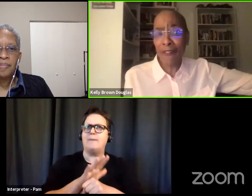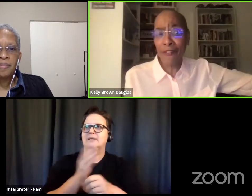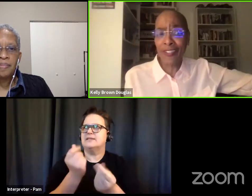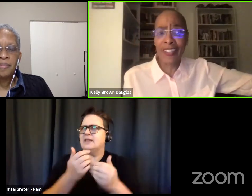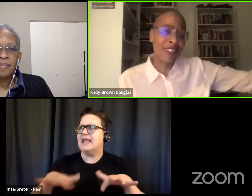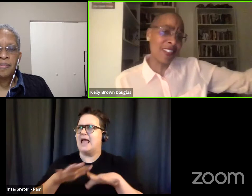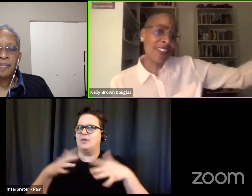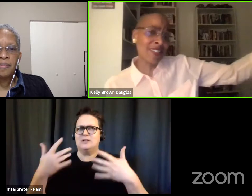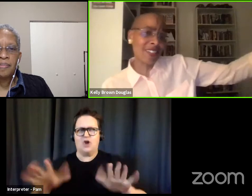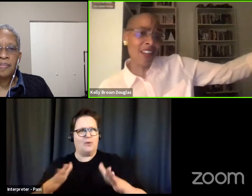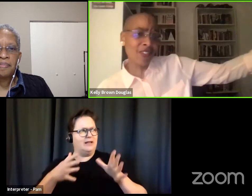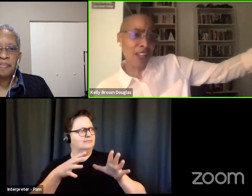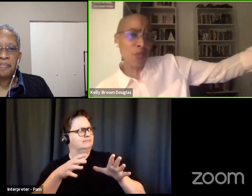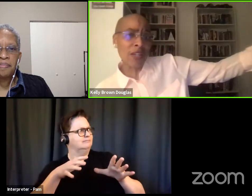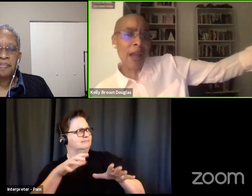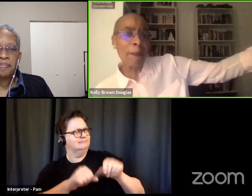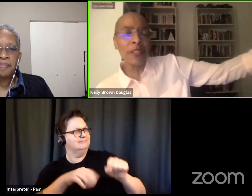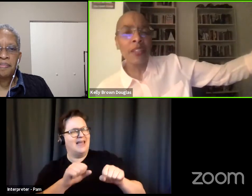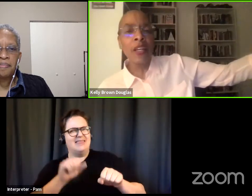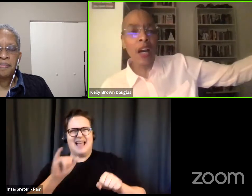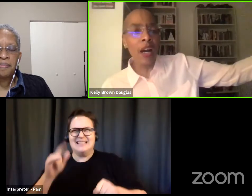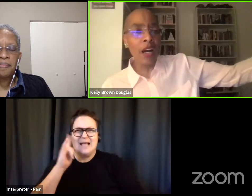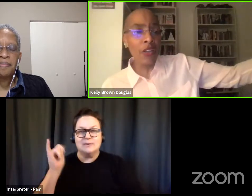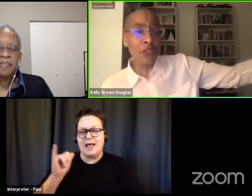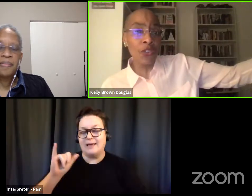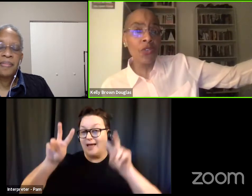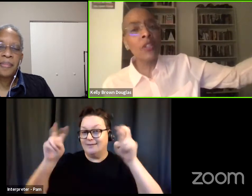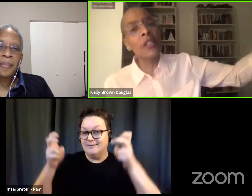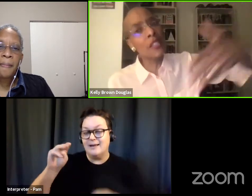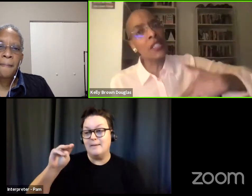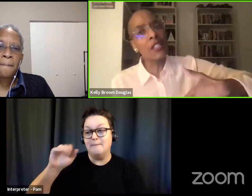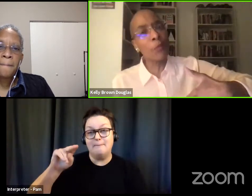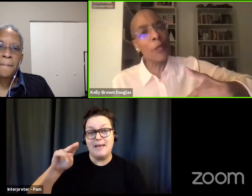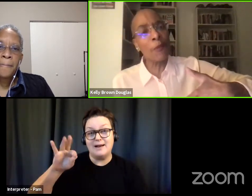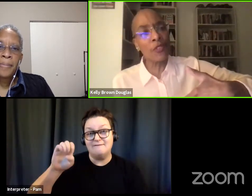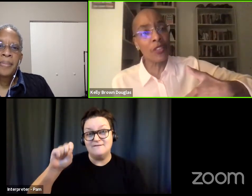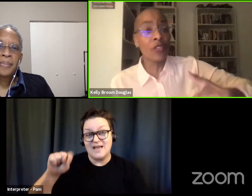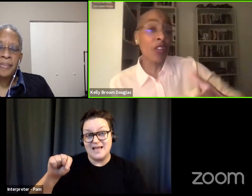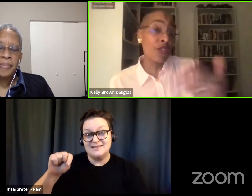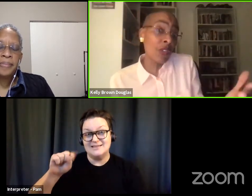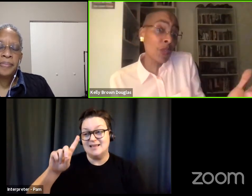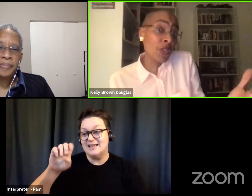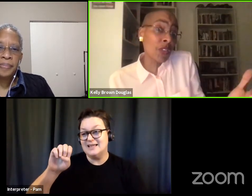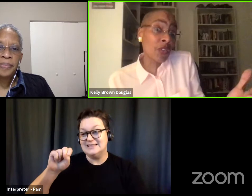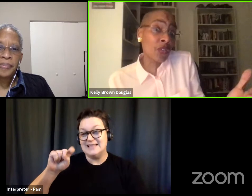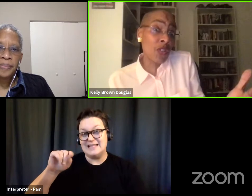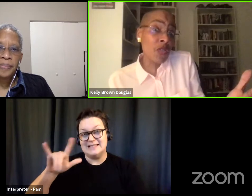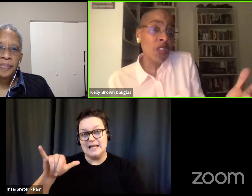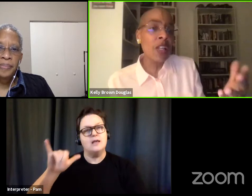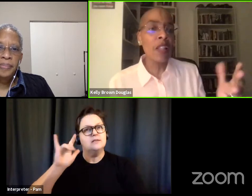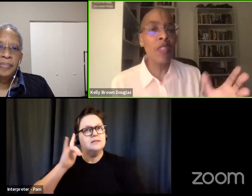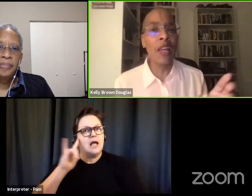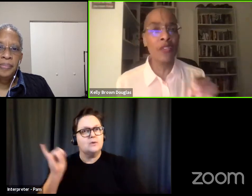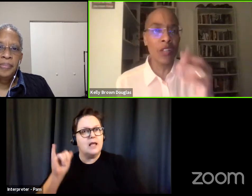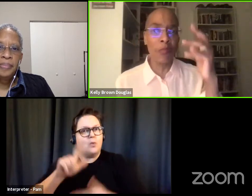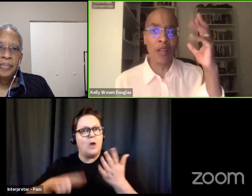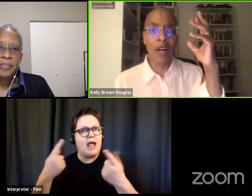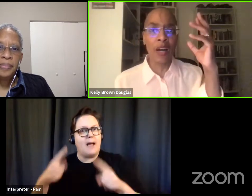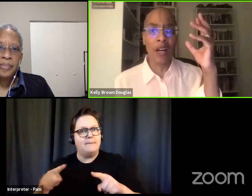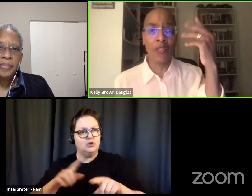like manifest destiny. That sounds like what happened to indigenous peoples in this country, and was an excuse